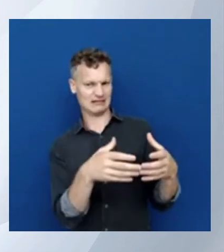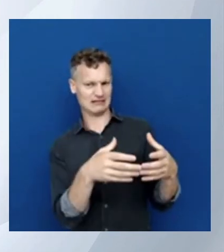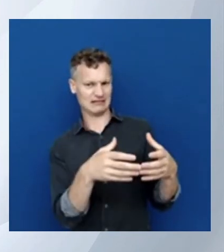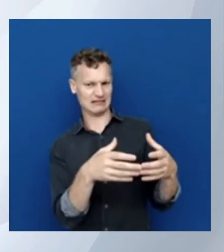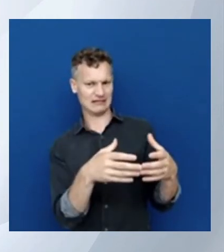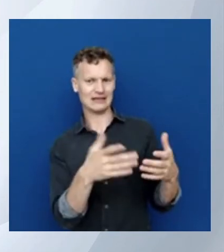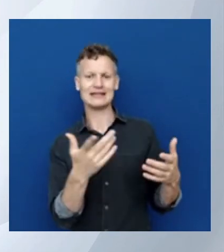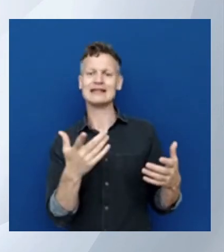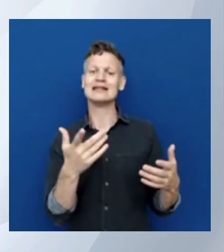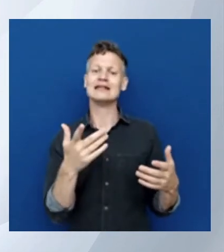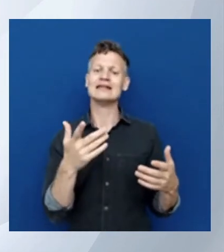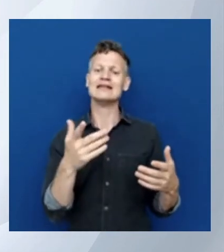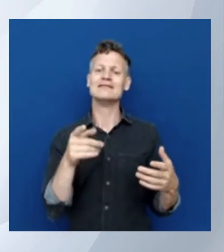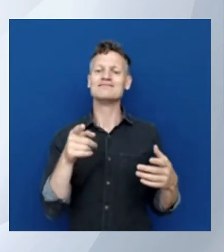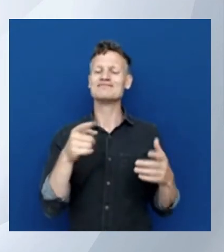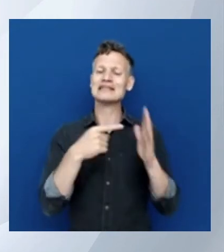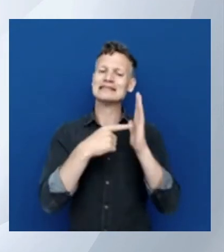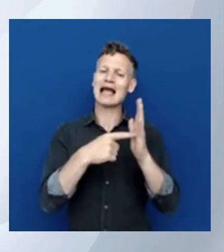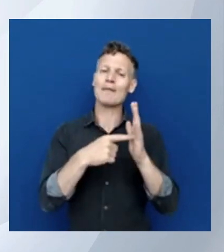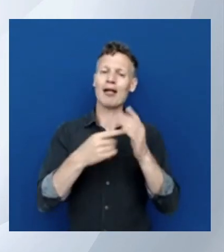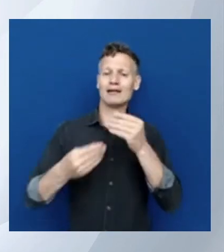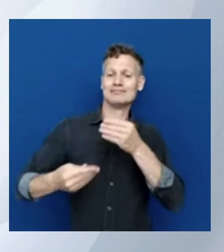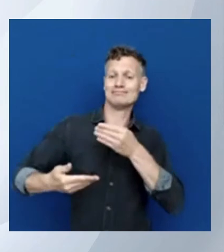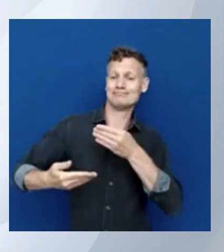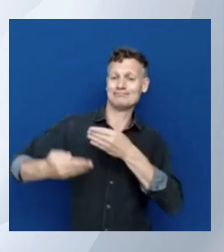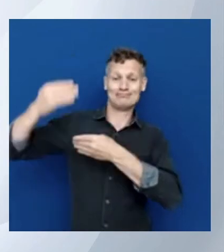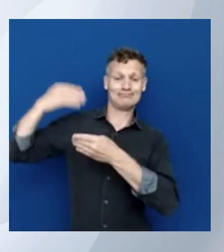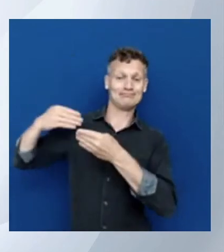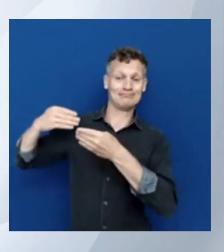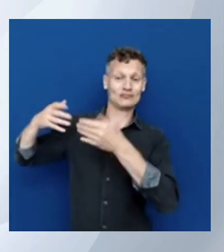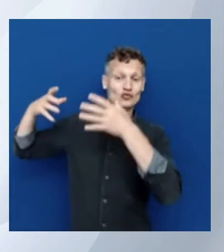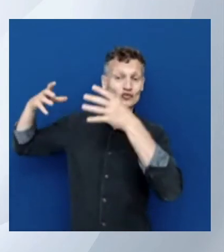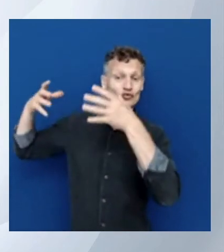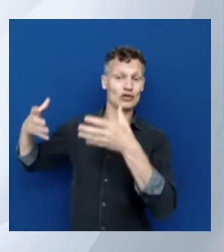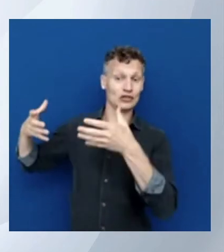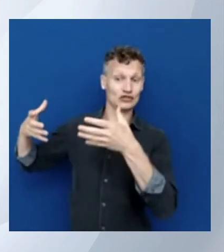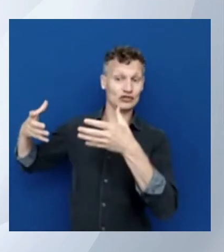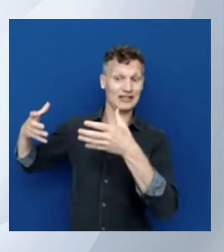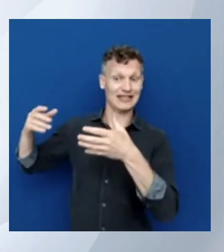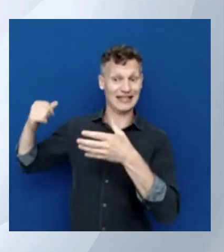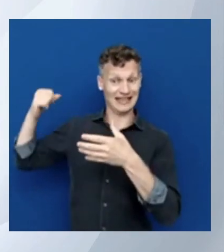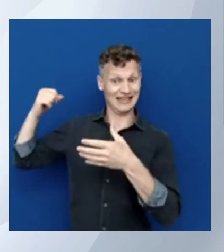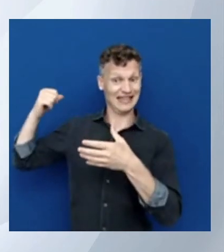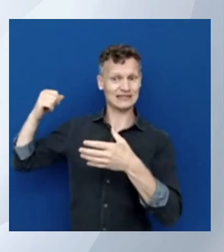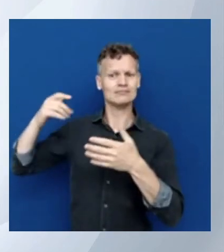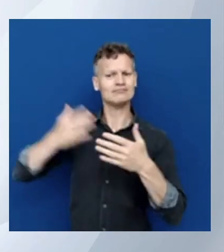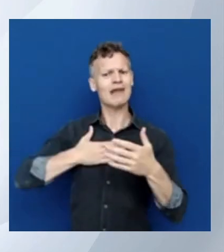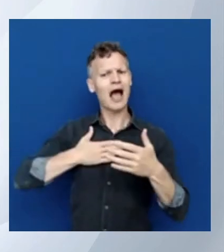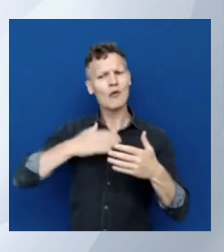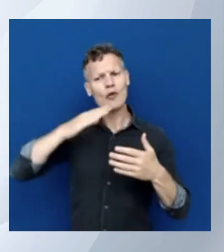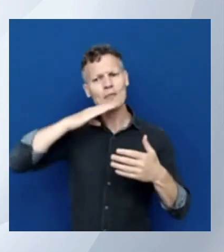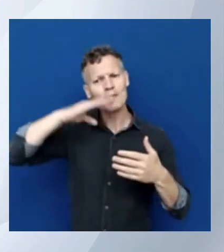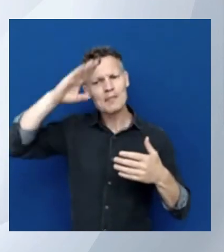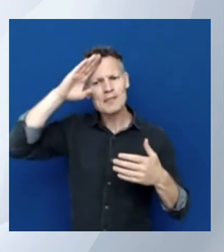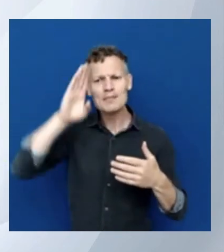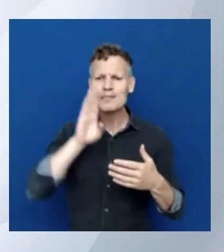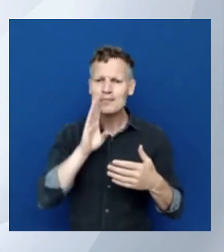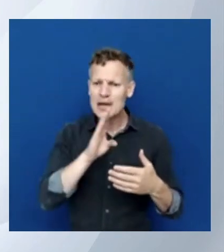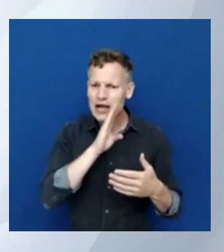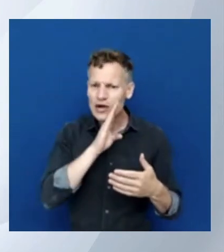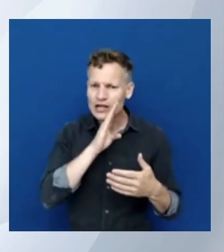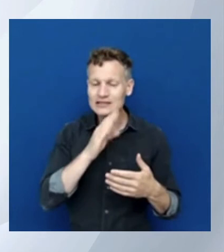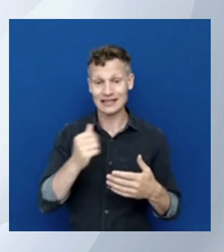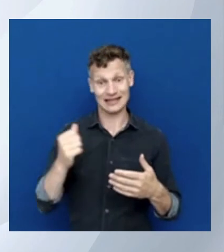parents, our grandparents, and they're actually proving to be a considerable driving force in economical viability to code